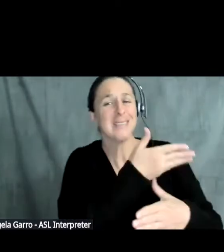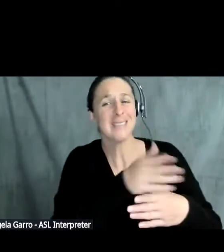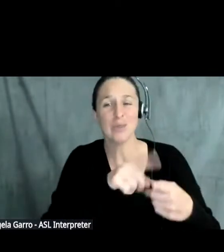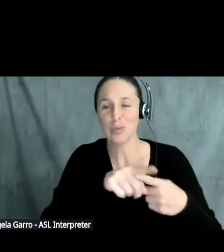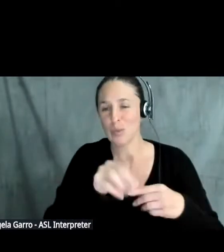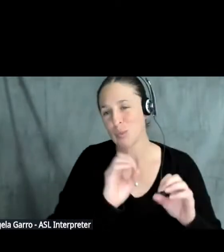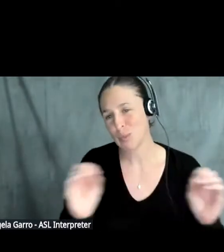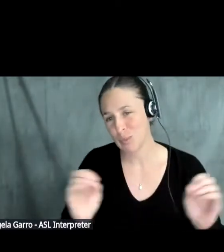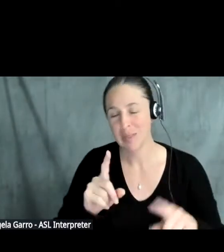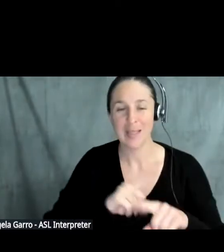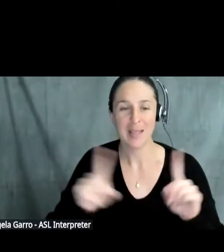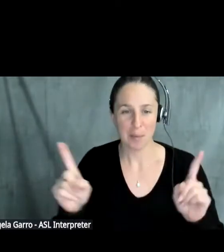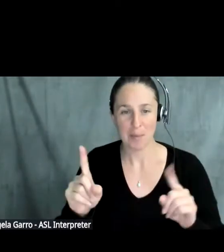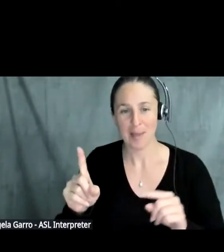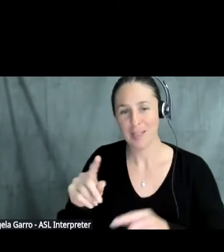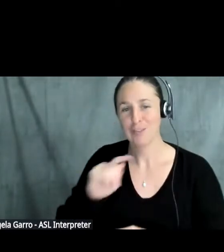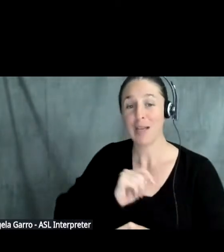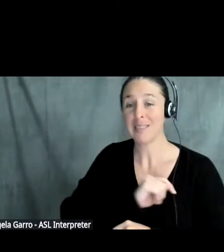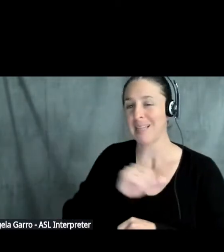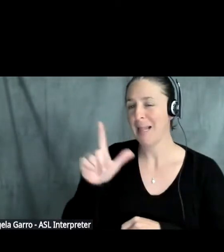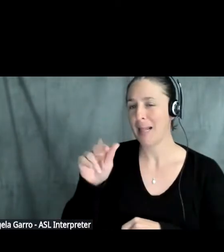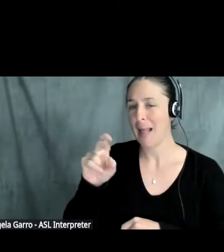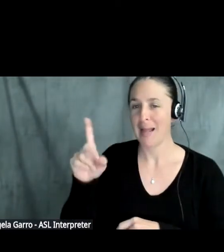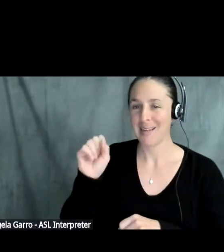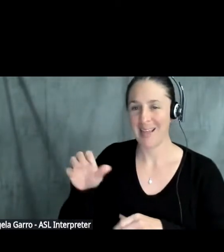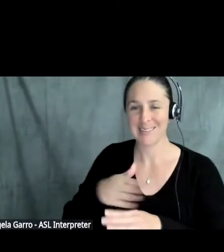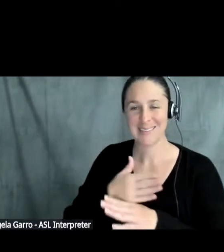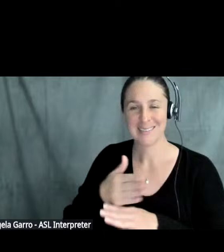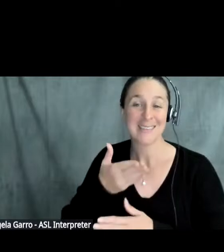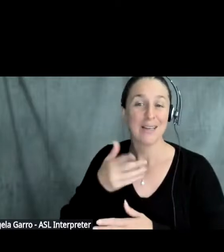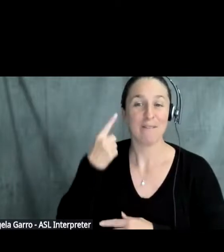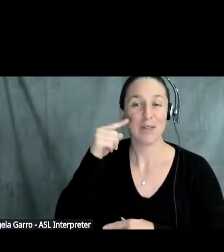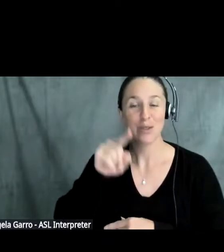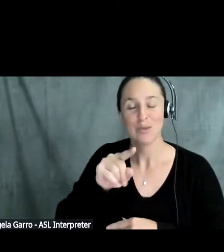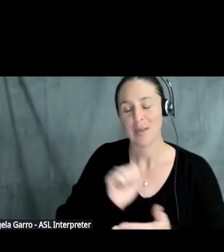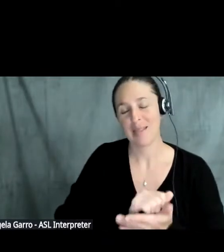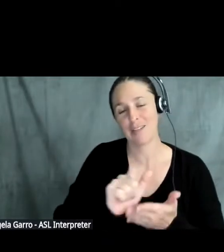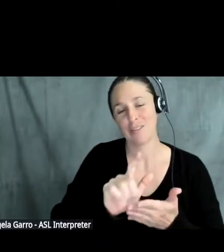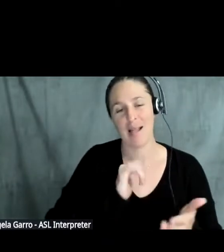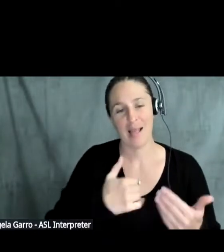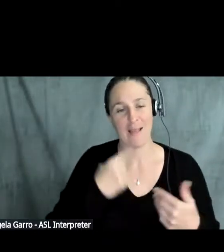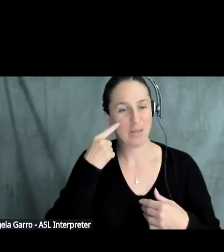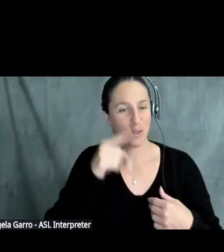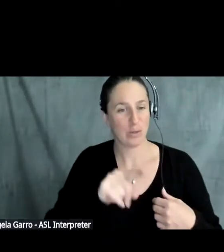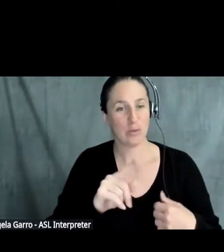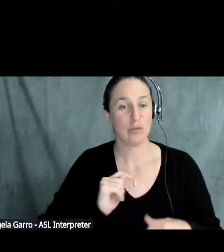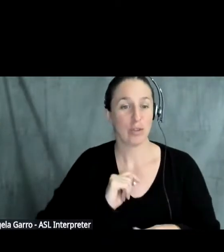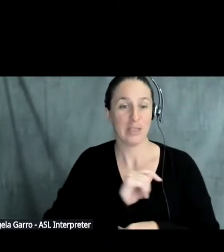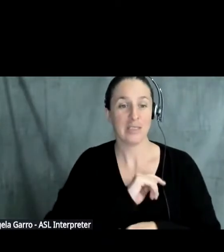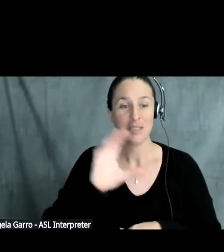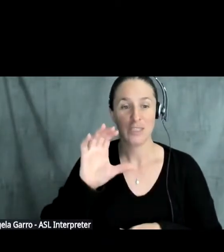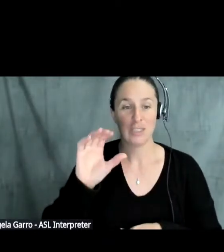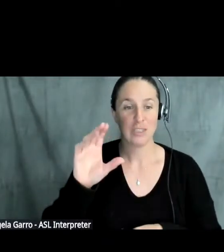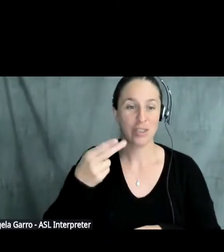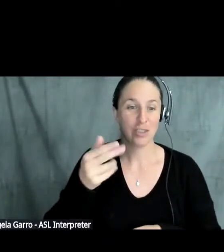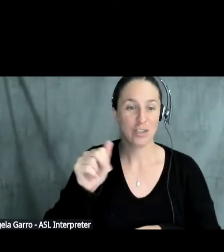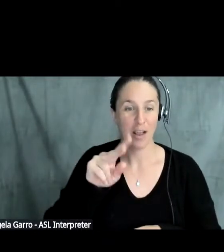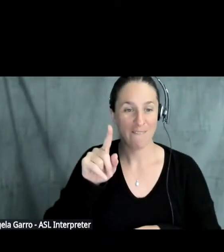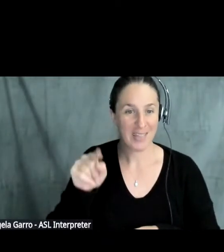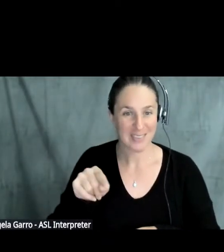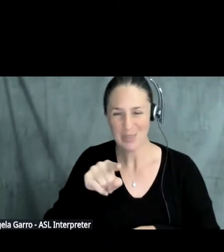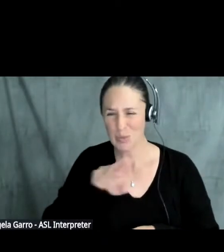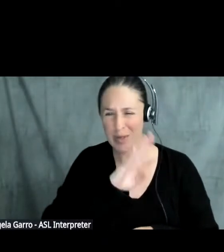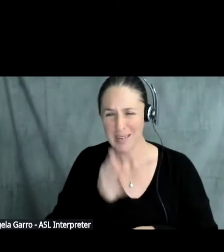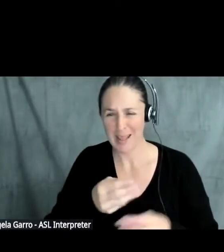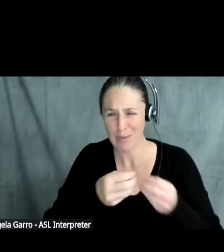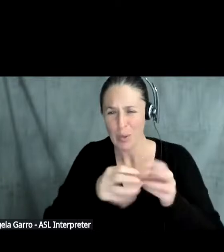can sing for you. Okay, thank you. That's all I have for tonight. Thank you. Trustee Chavez, you've never been at a loss for words. Well, I am, and I'm